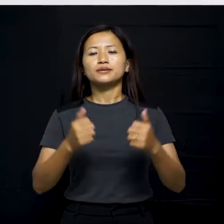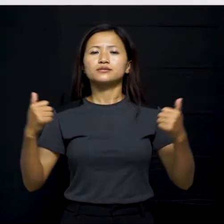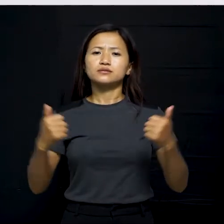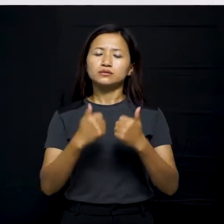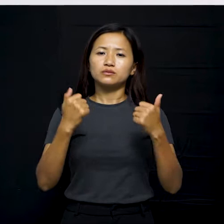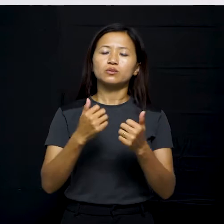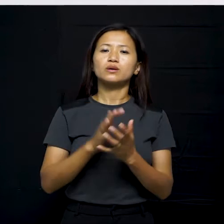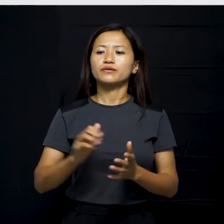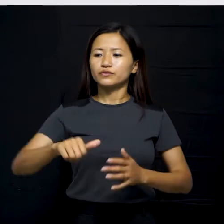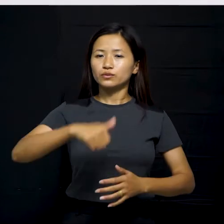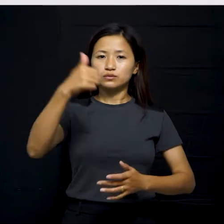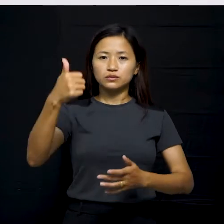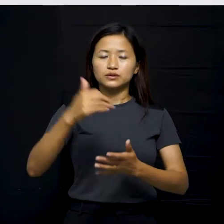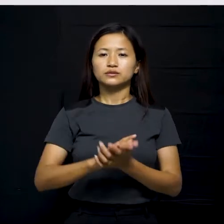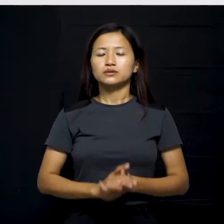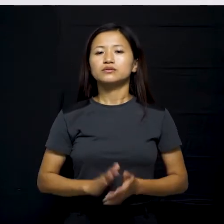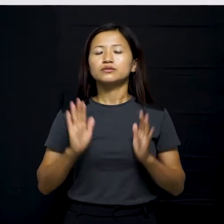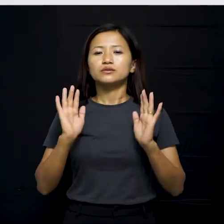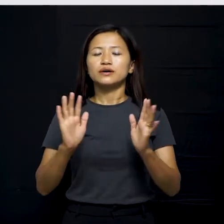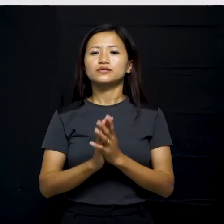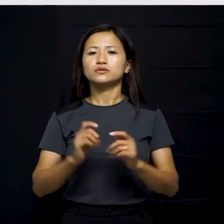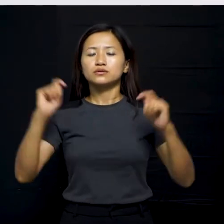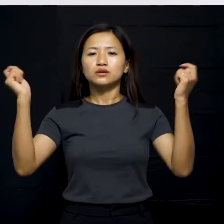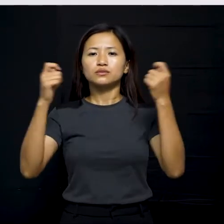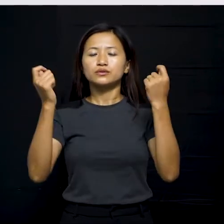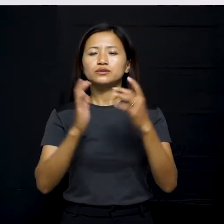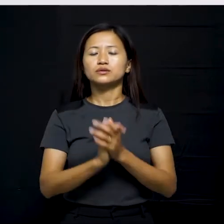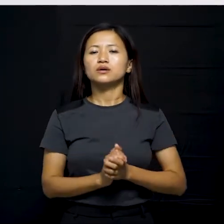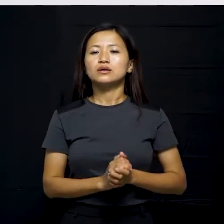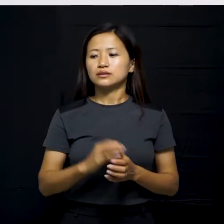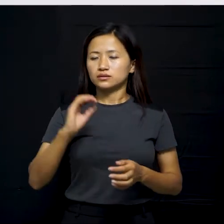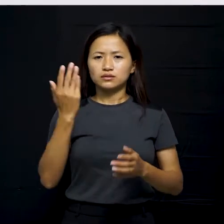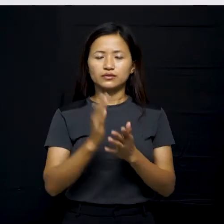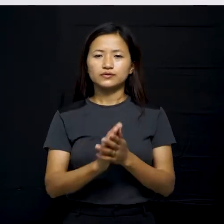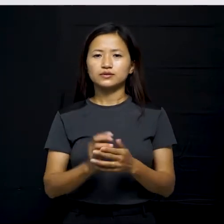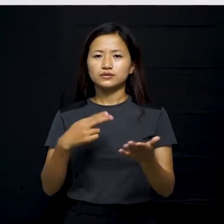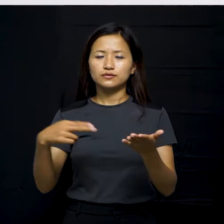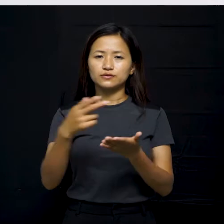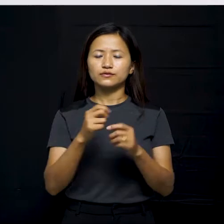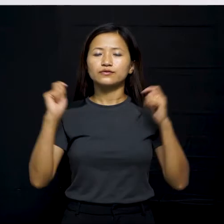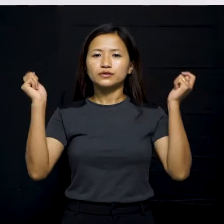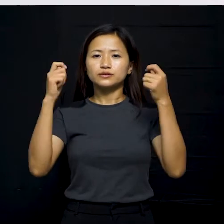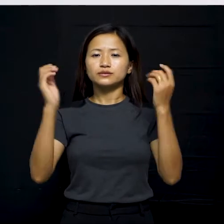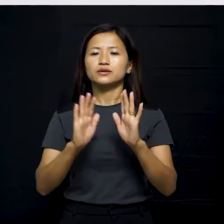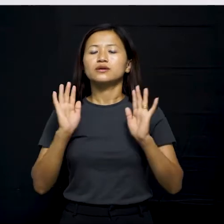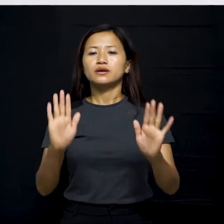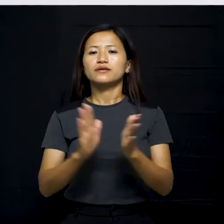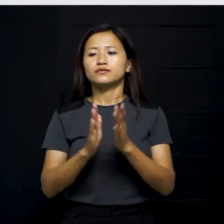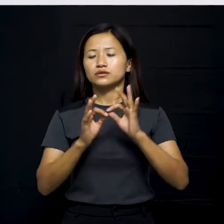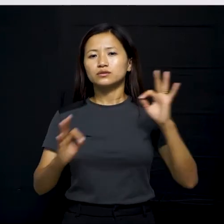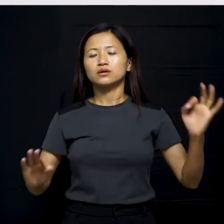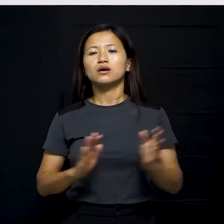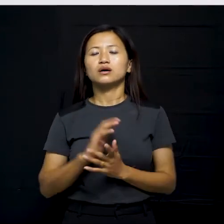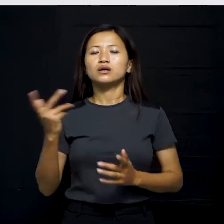if they win the battle, they used to have a celebration. So some of these festivals also have a story